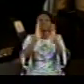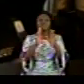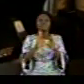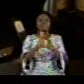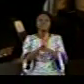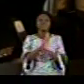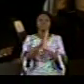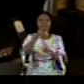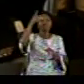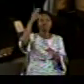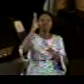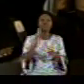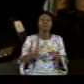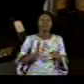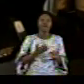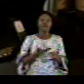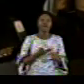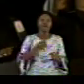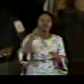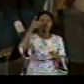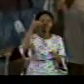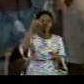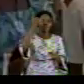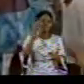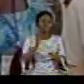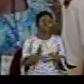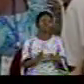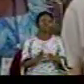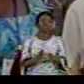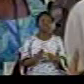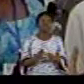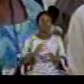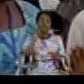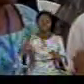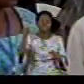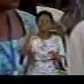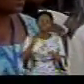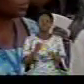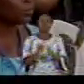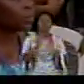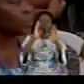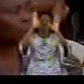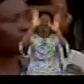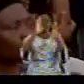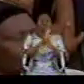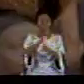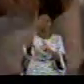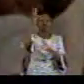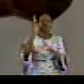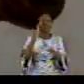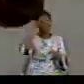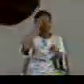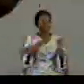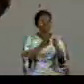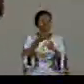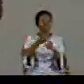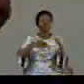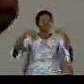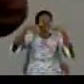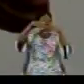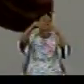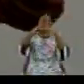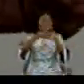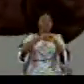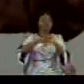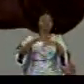Our God is an awesome God. He reigns. You reign from